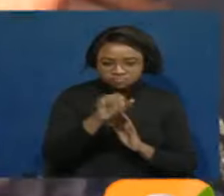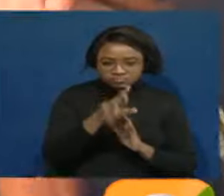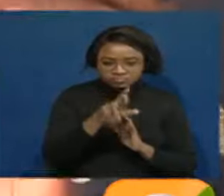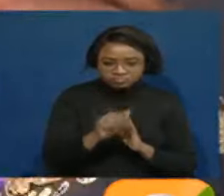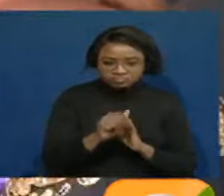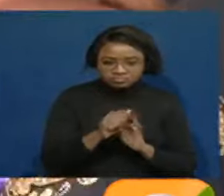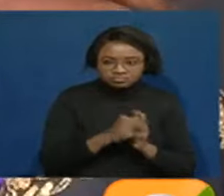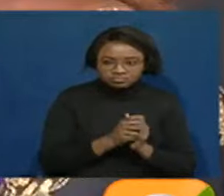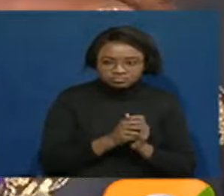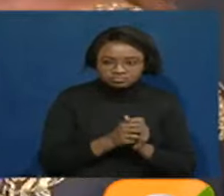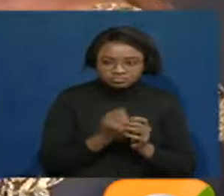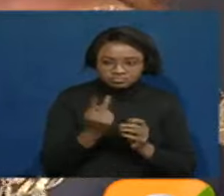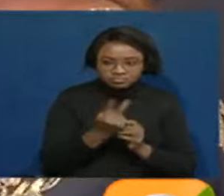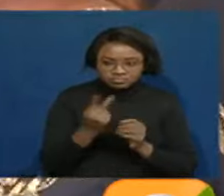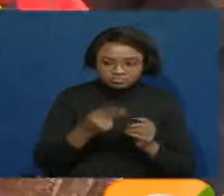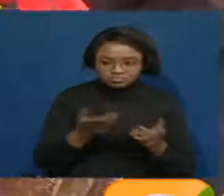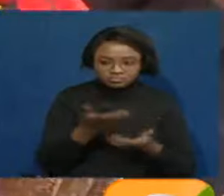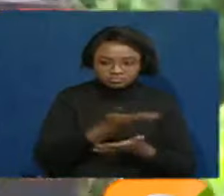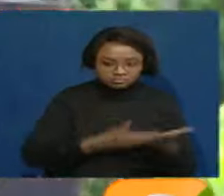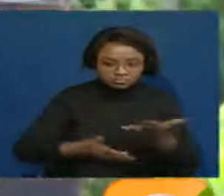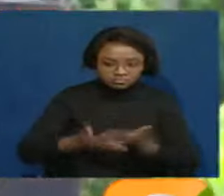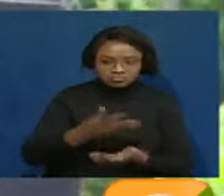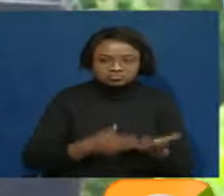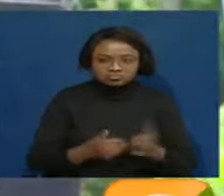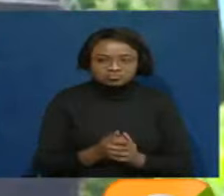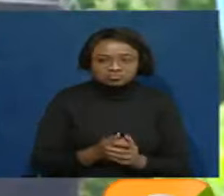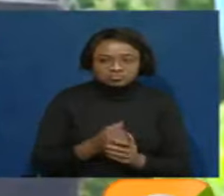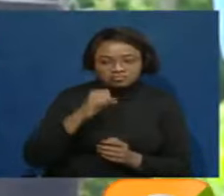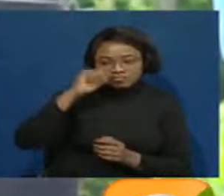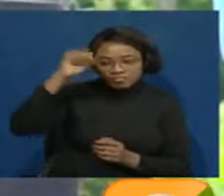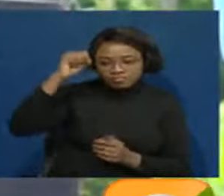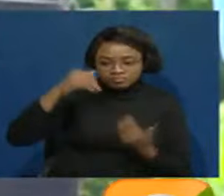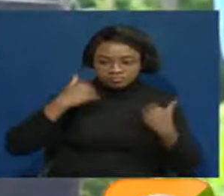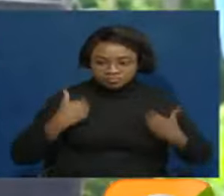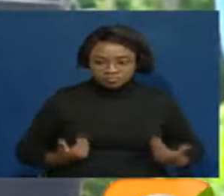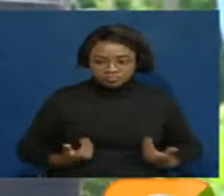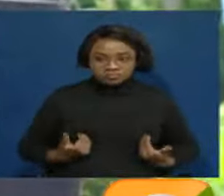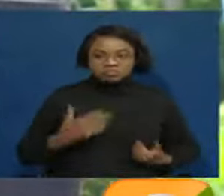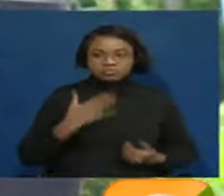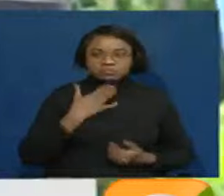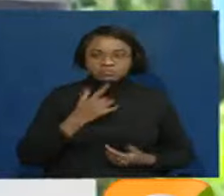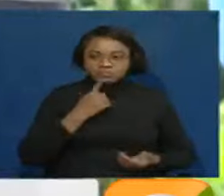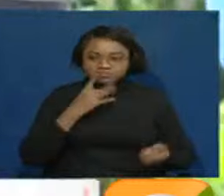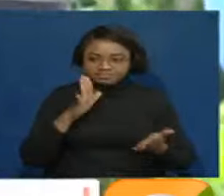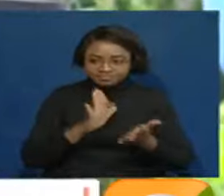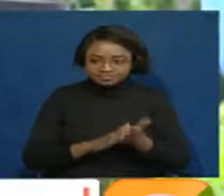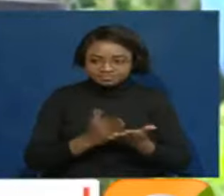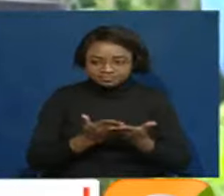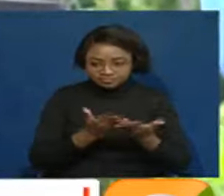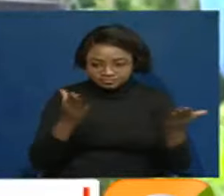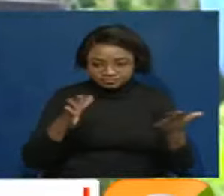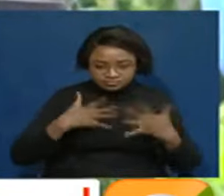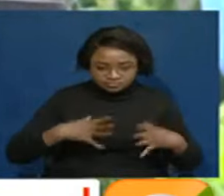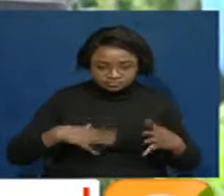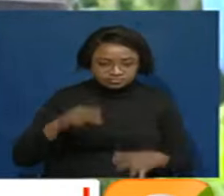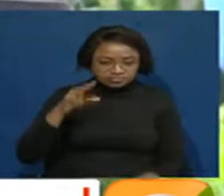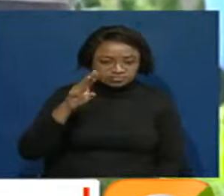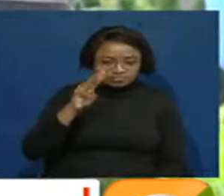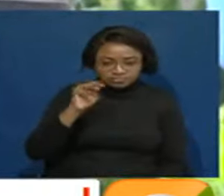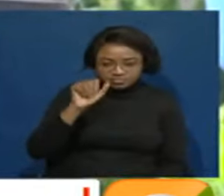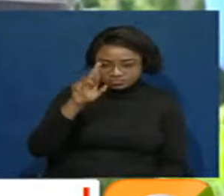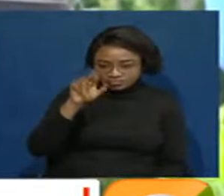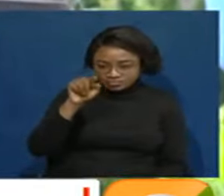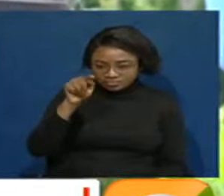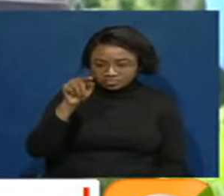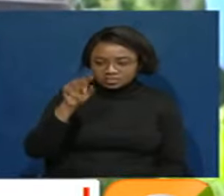political engagement in the region. I want also to assure the people of Madhira, Nyeri, and the people